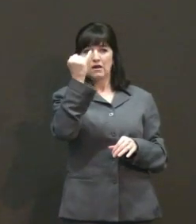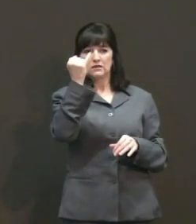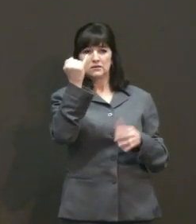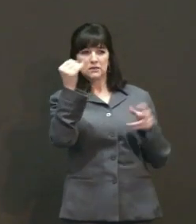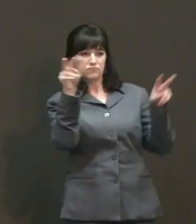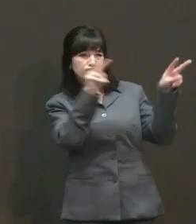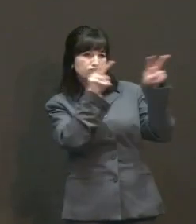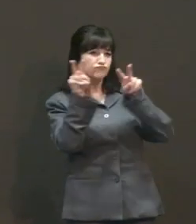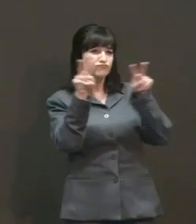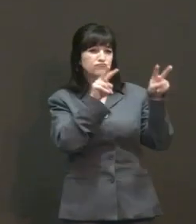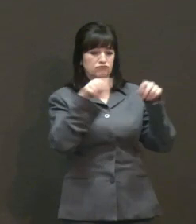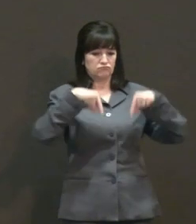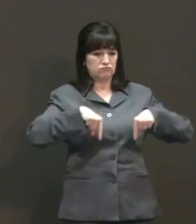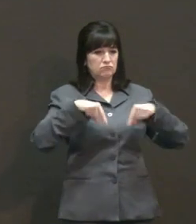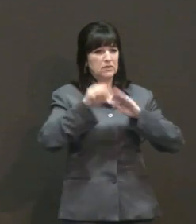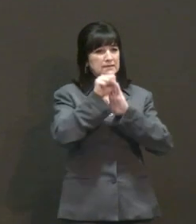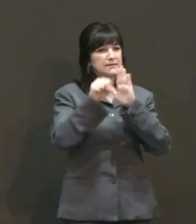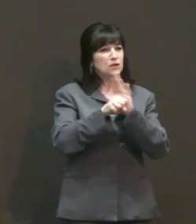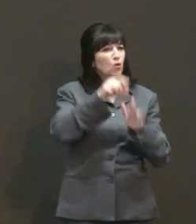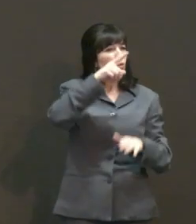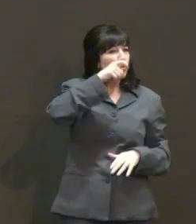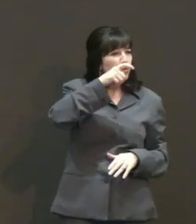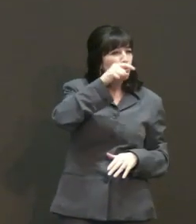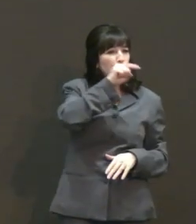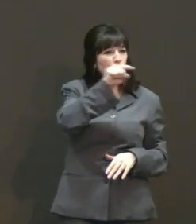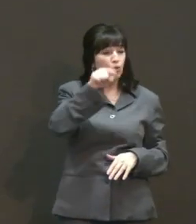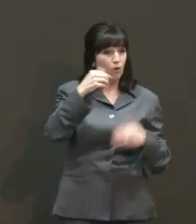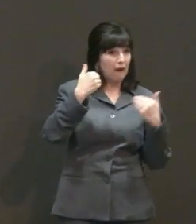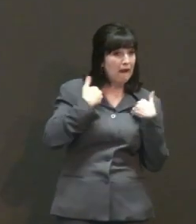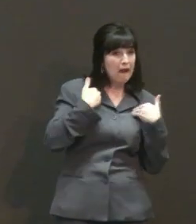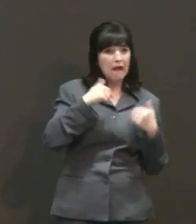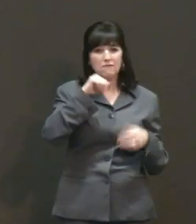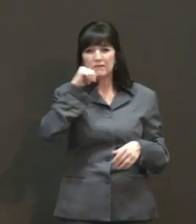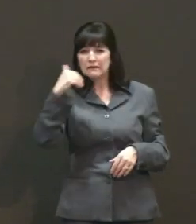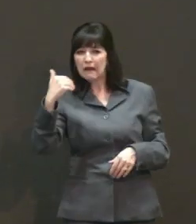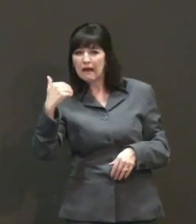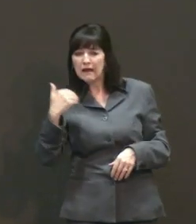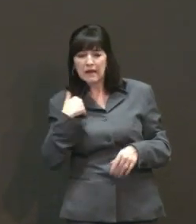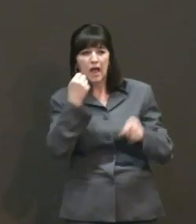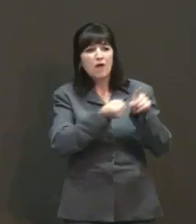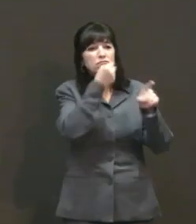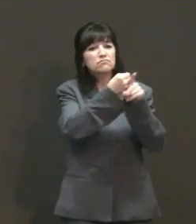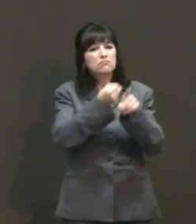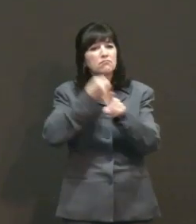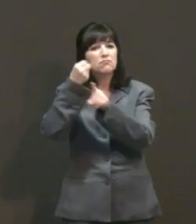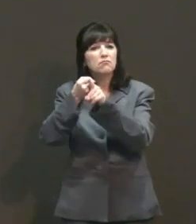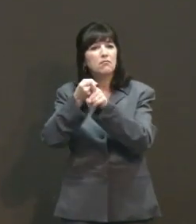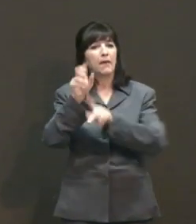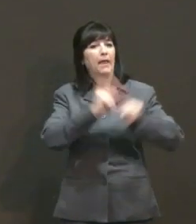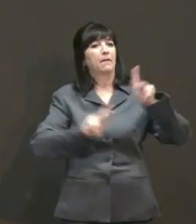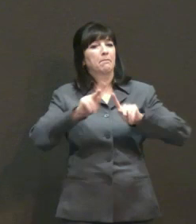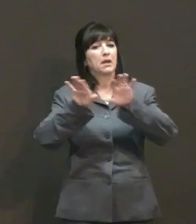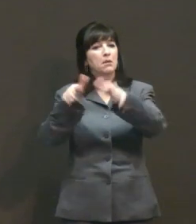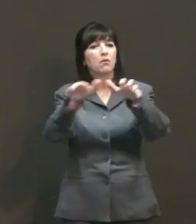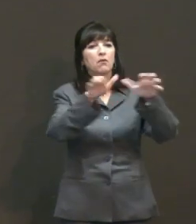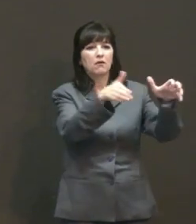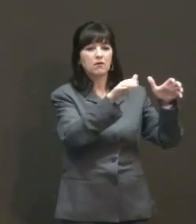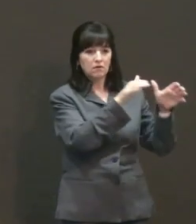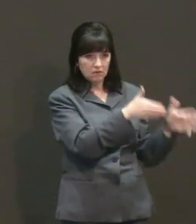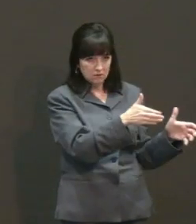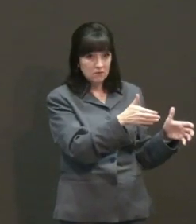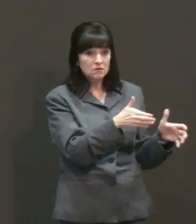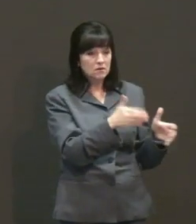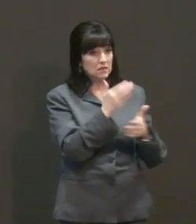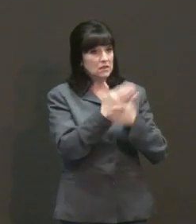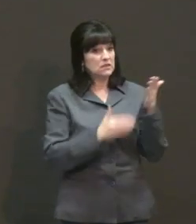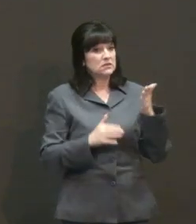in our state as it relates to racial differences of COVID-19. Now, many states have seen